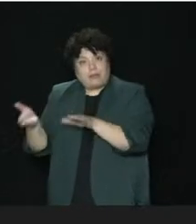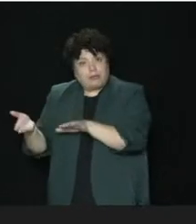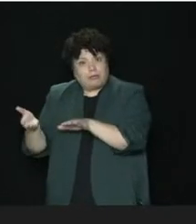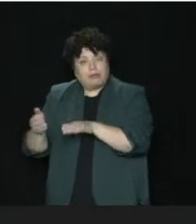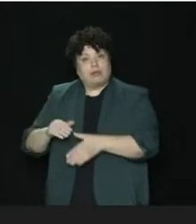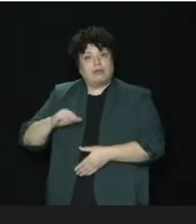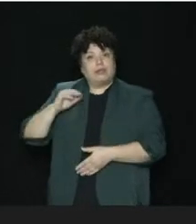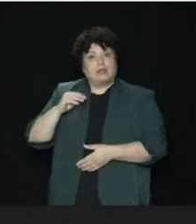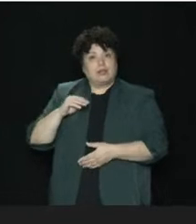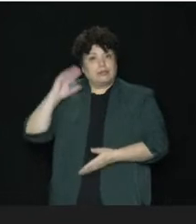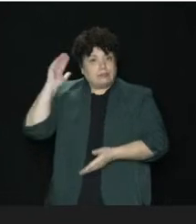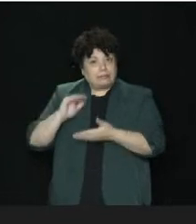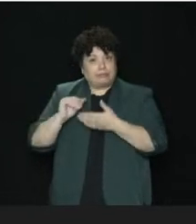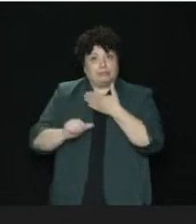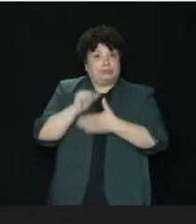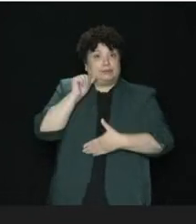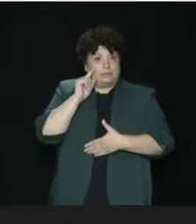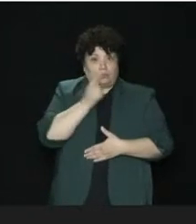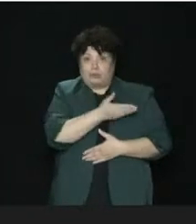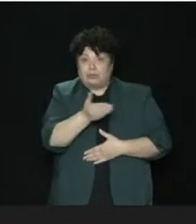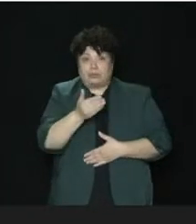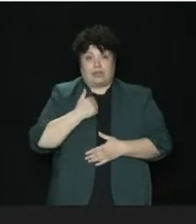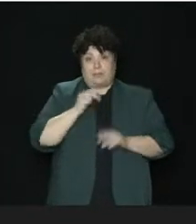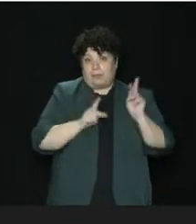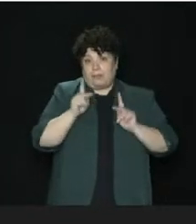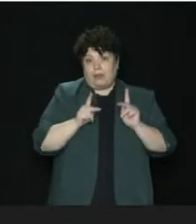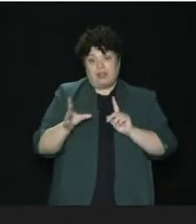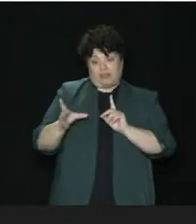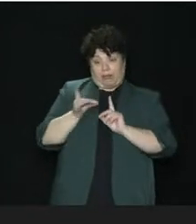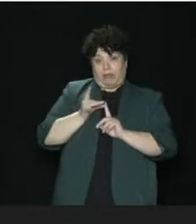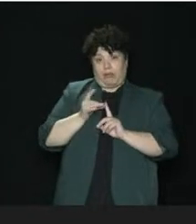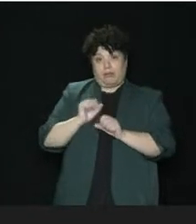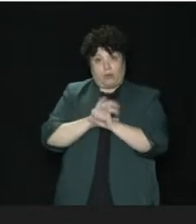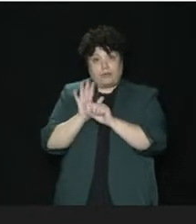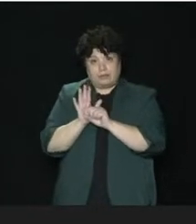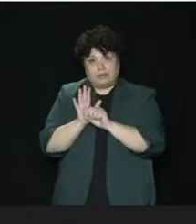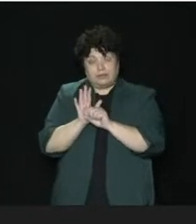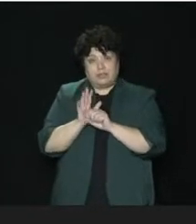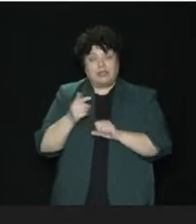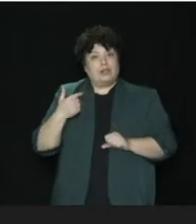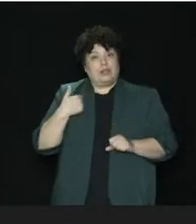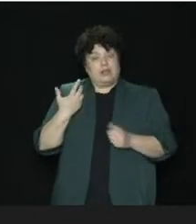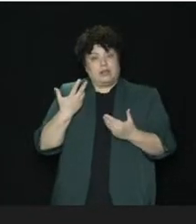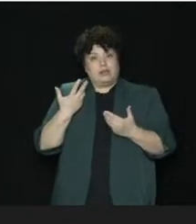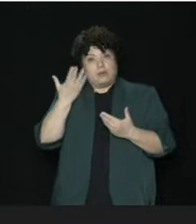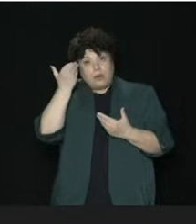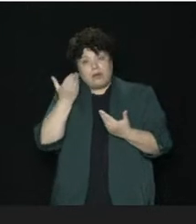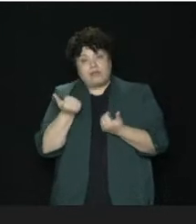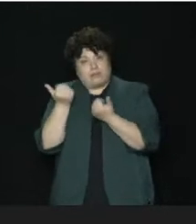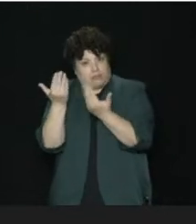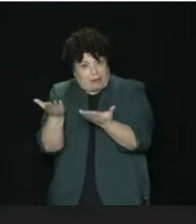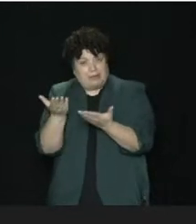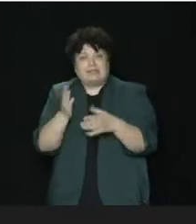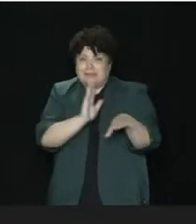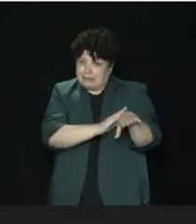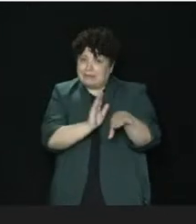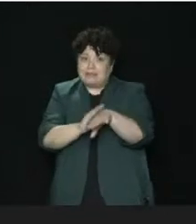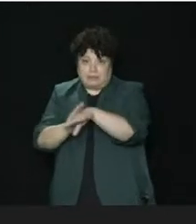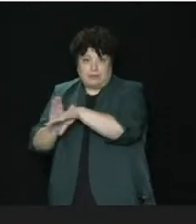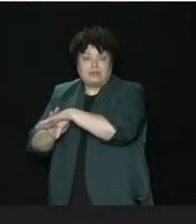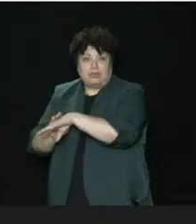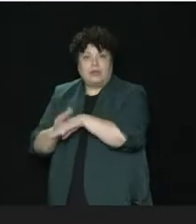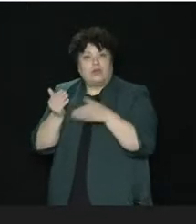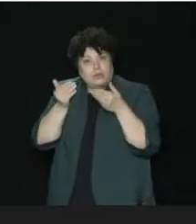vulnerability of Canadians to COVID-19. That's why we are continuing to recommend to everyone to